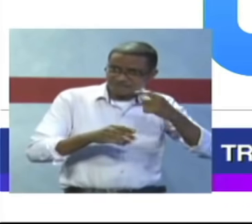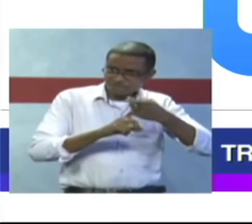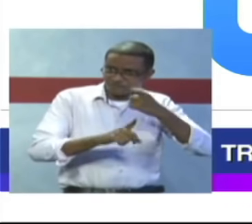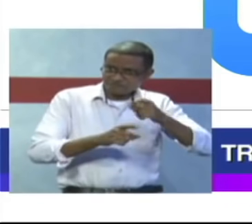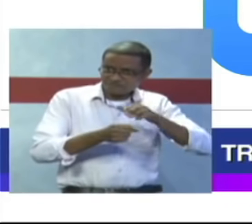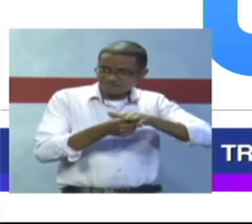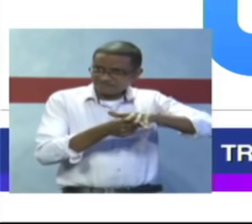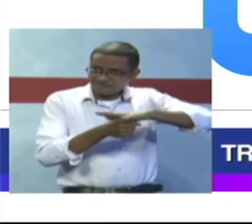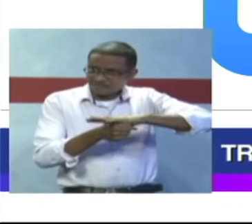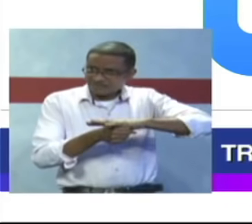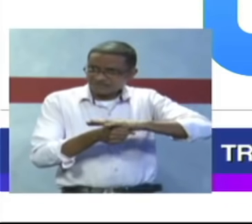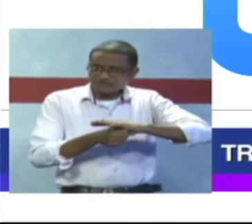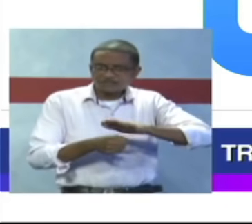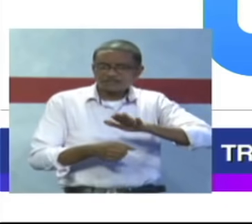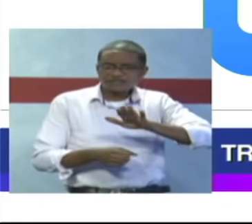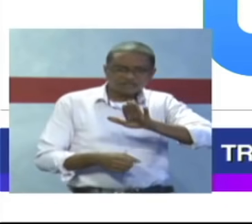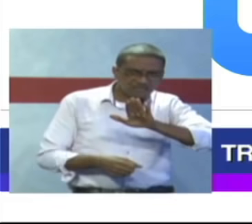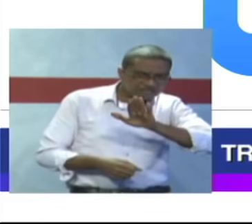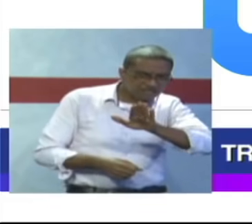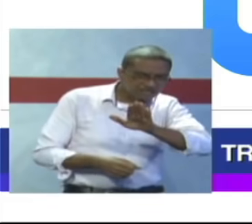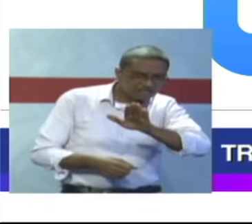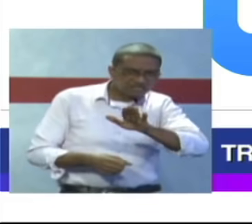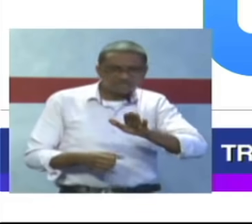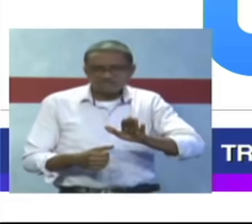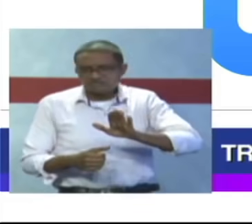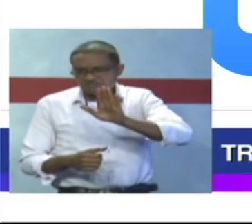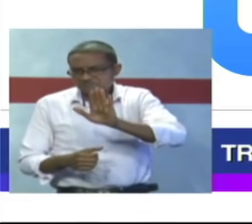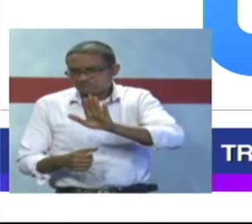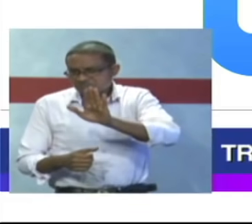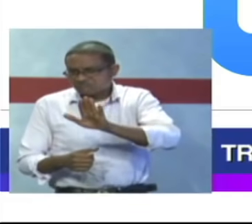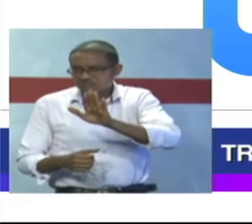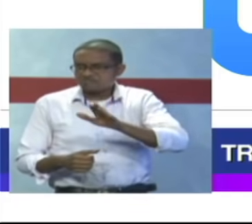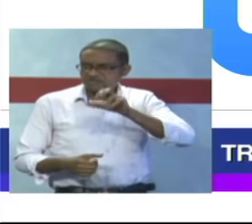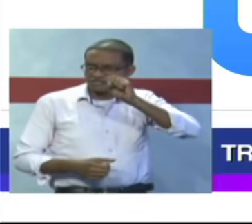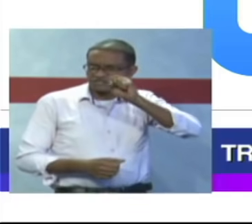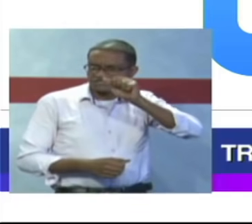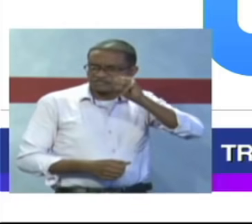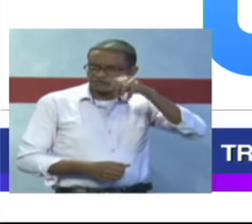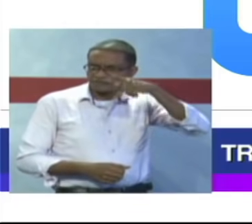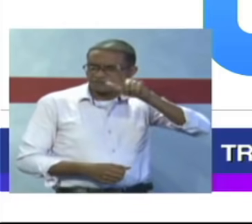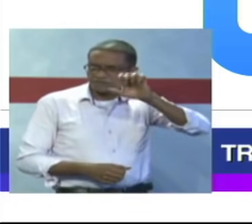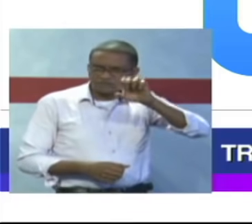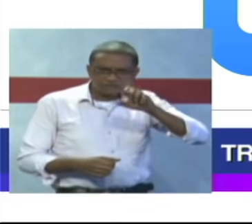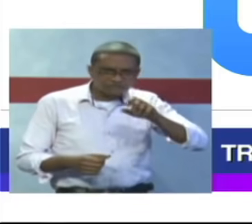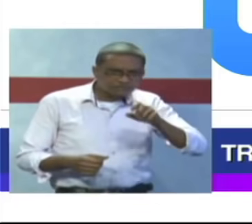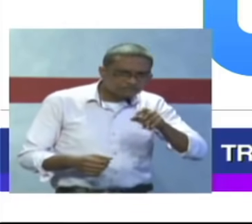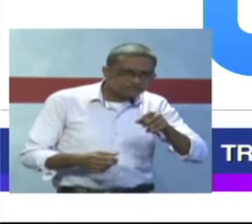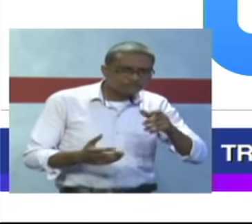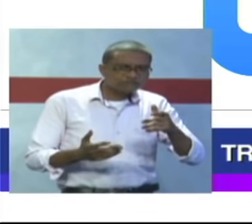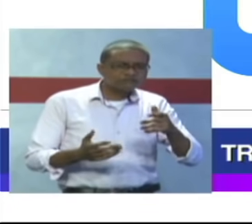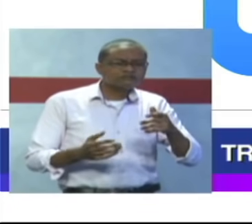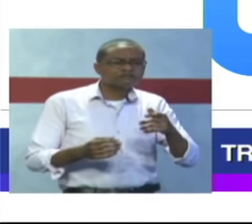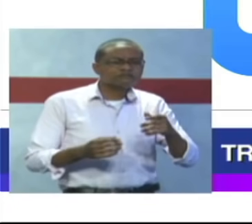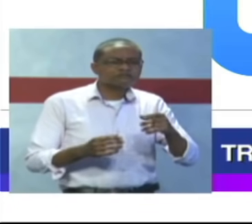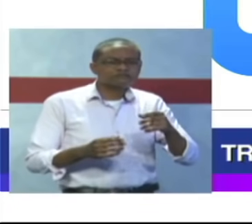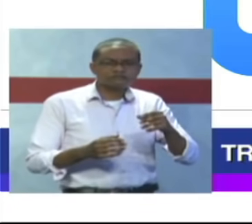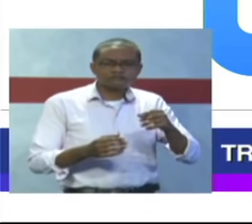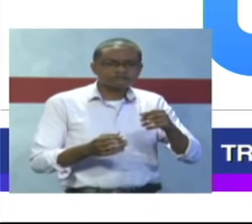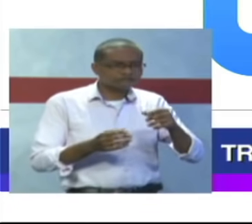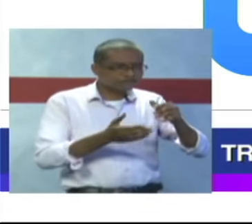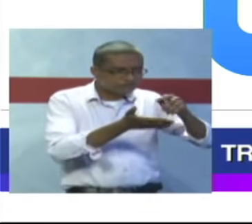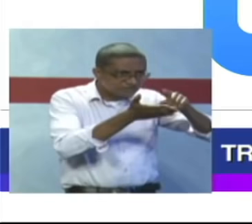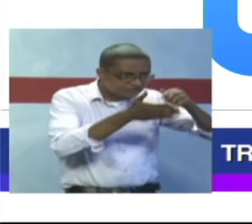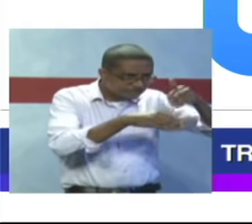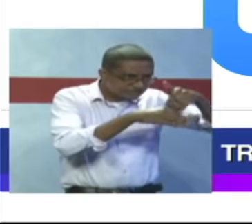COVID-19 are being sent for sequencing to determine, I guess, the impact of variants in that